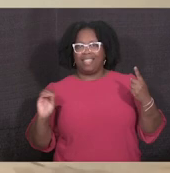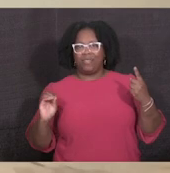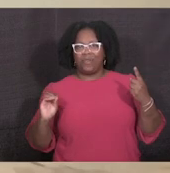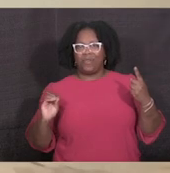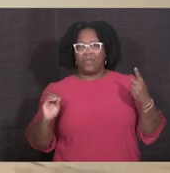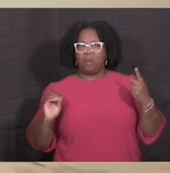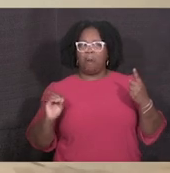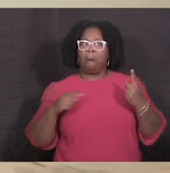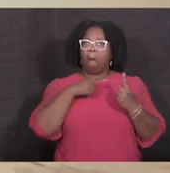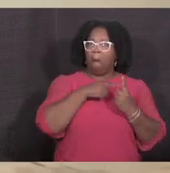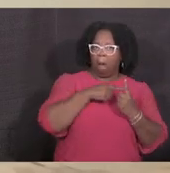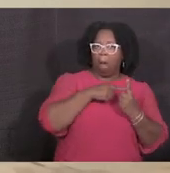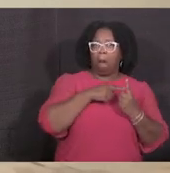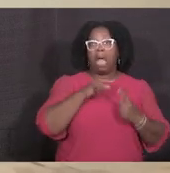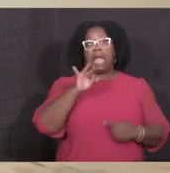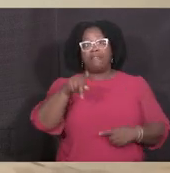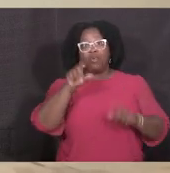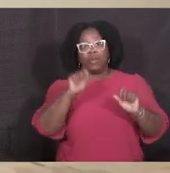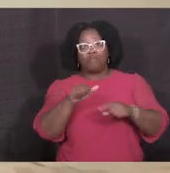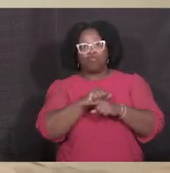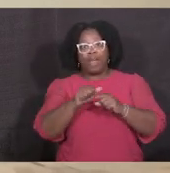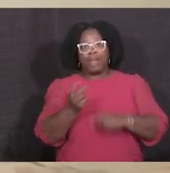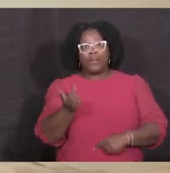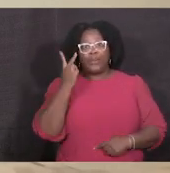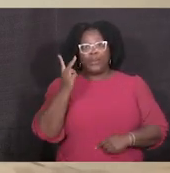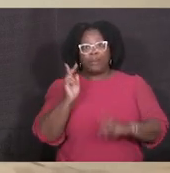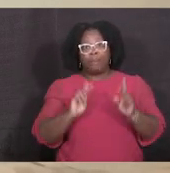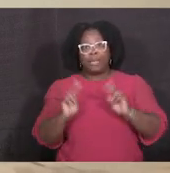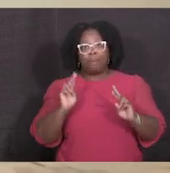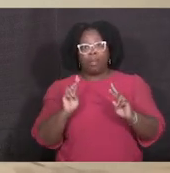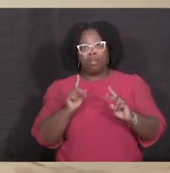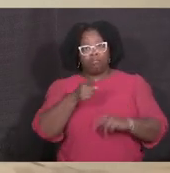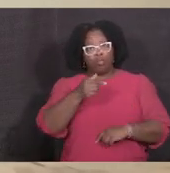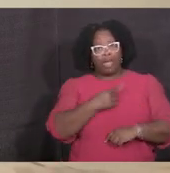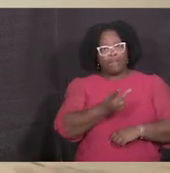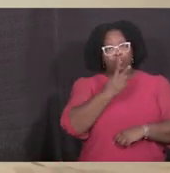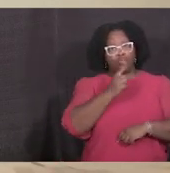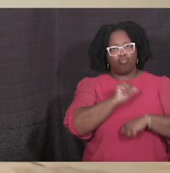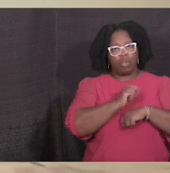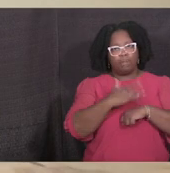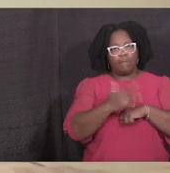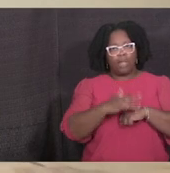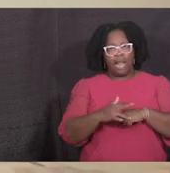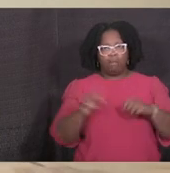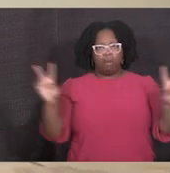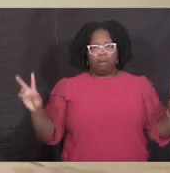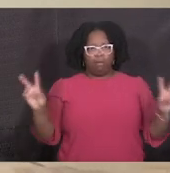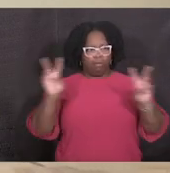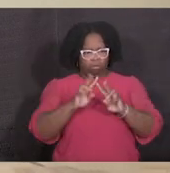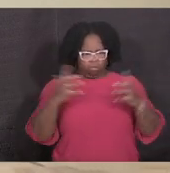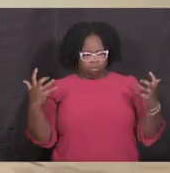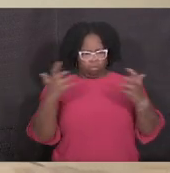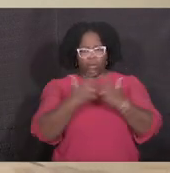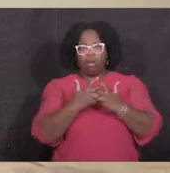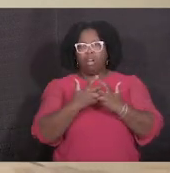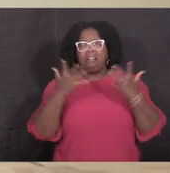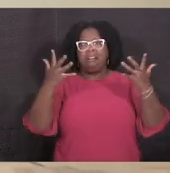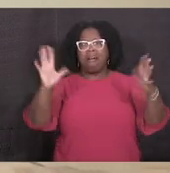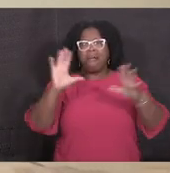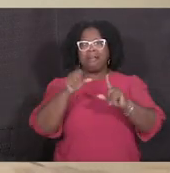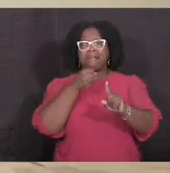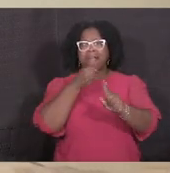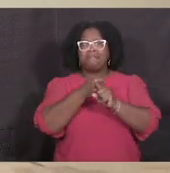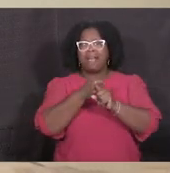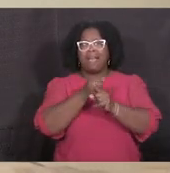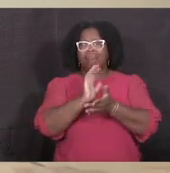are able to train 2 people to do the 2 jobs that you have available, you've already made a small change,